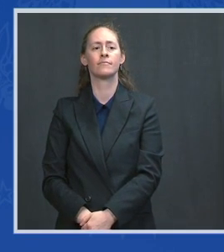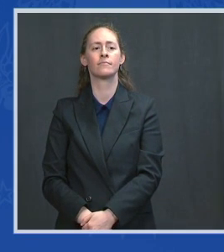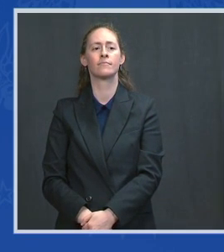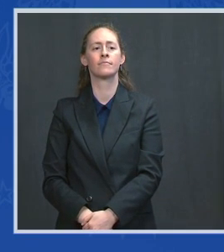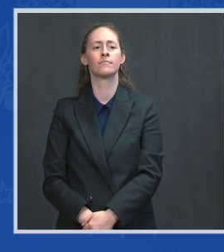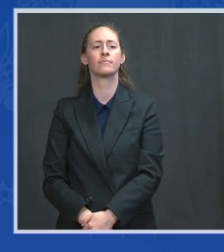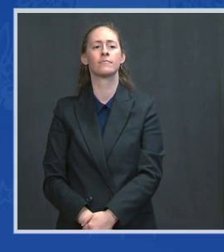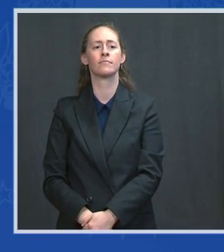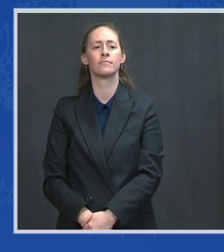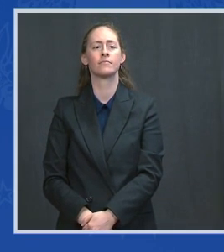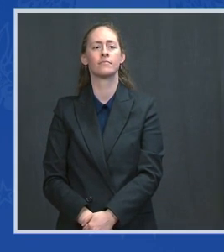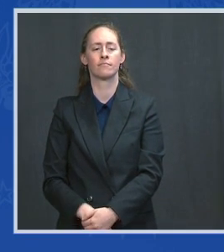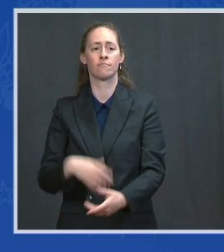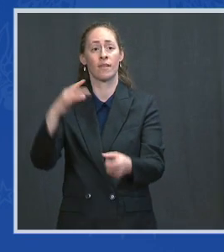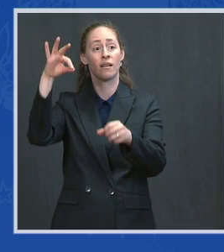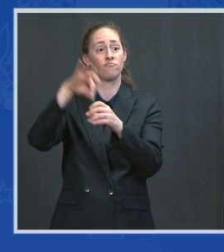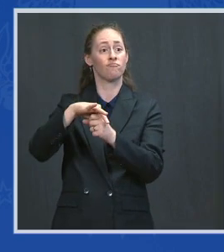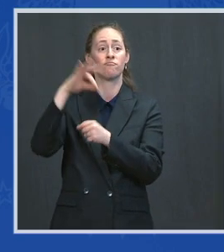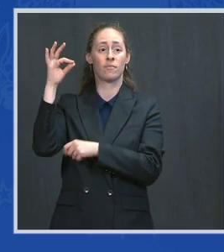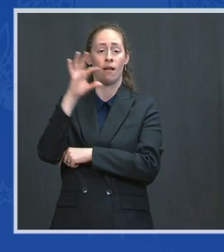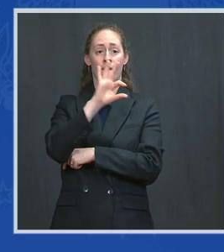you don't screw around. You just